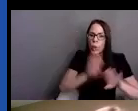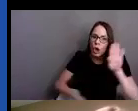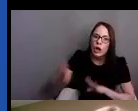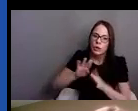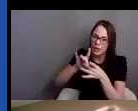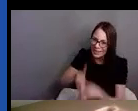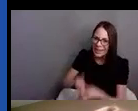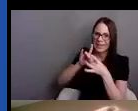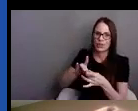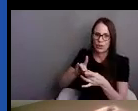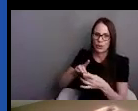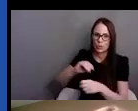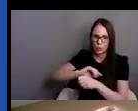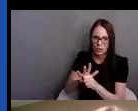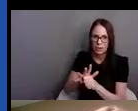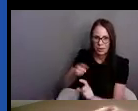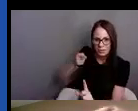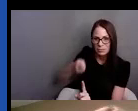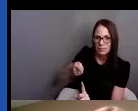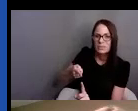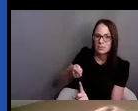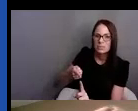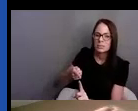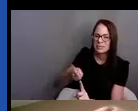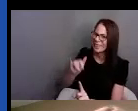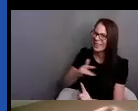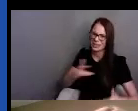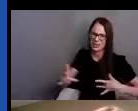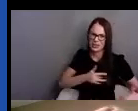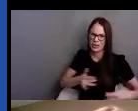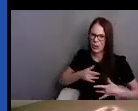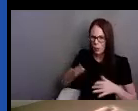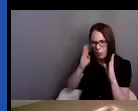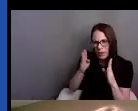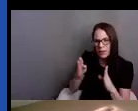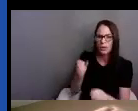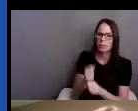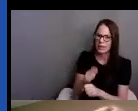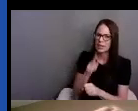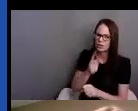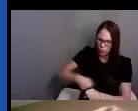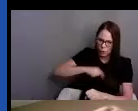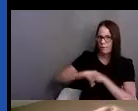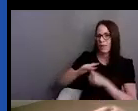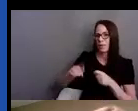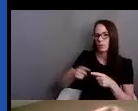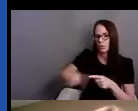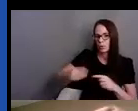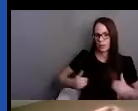is concerning and something that we're paying attention to as well, and making ourselves available to those young people as well. So next slide,